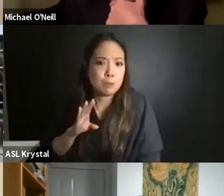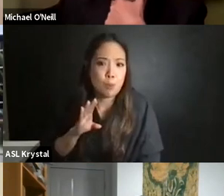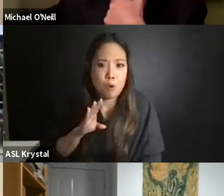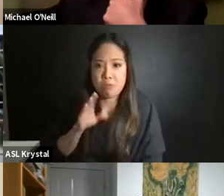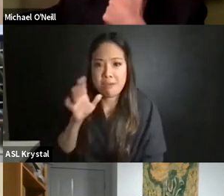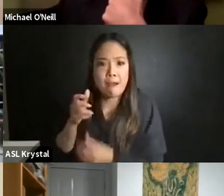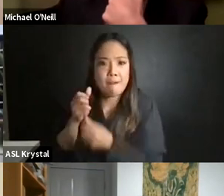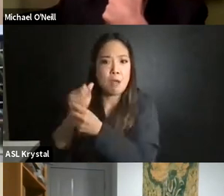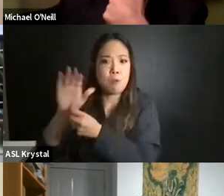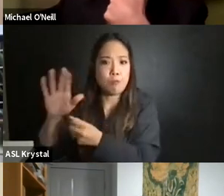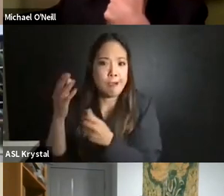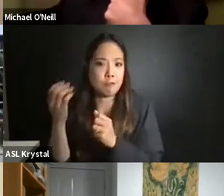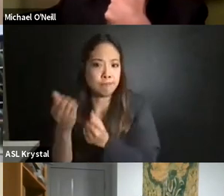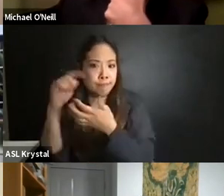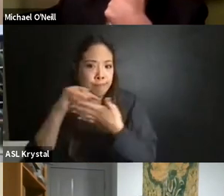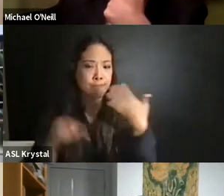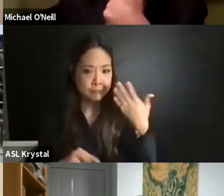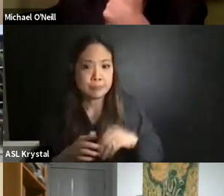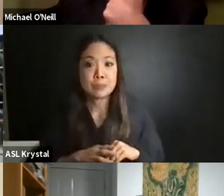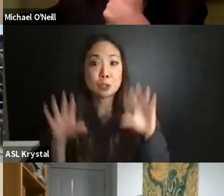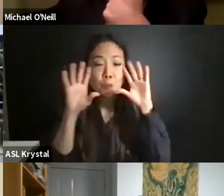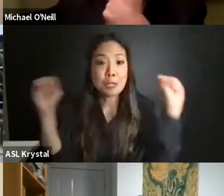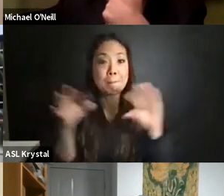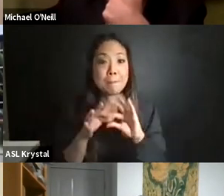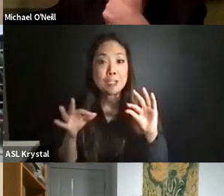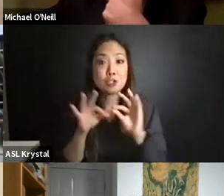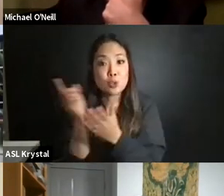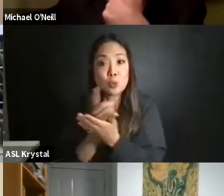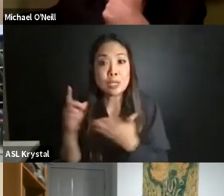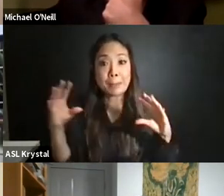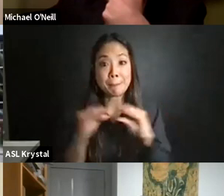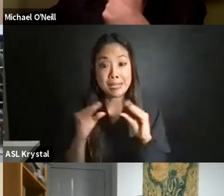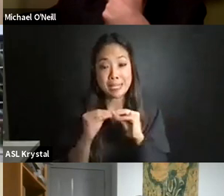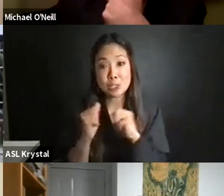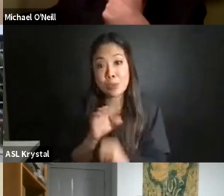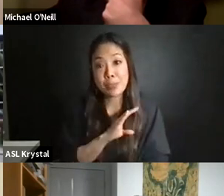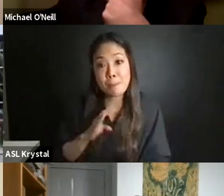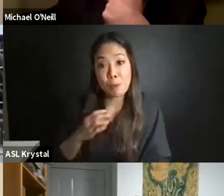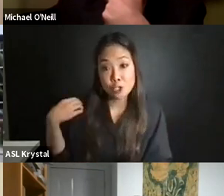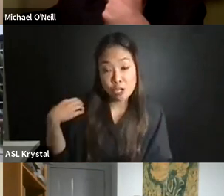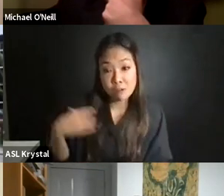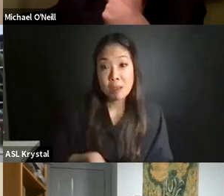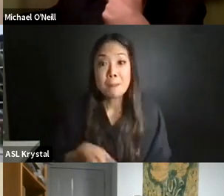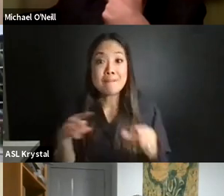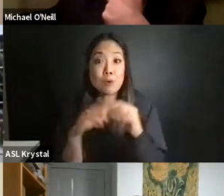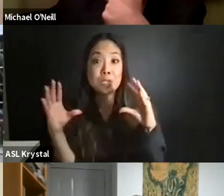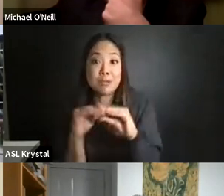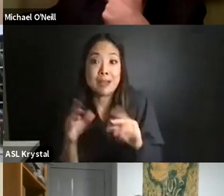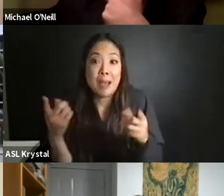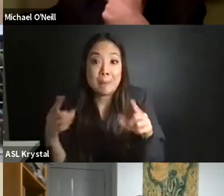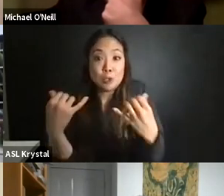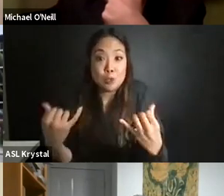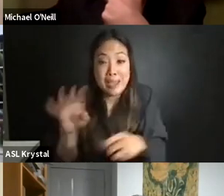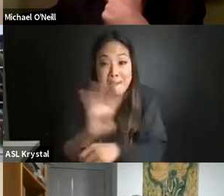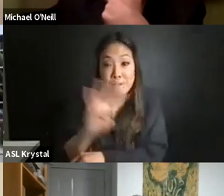superintendent superintendent just mentioned weekly meetings with the board chair for the record the first meeting happened today at 4pm until the day the